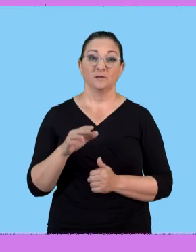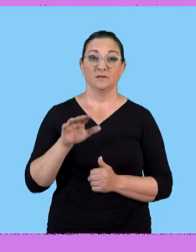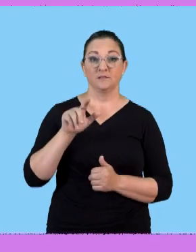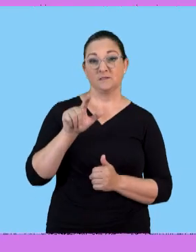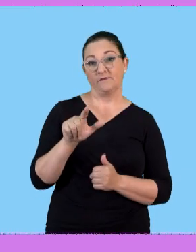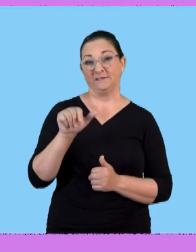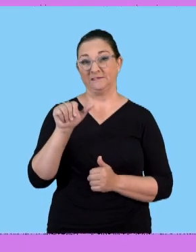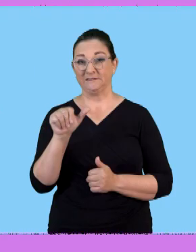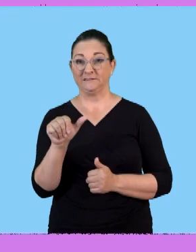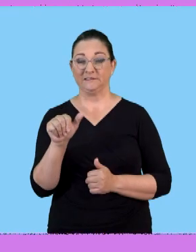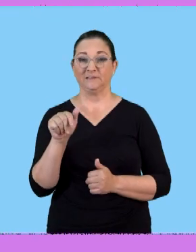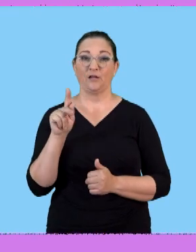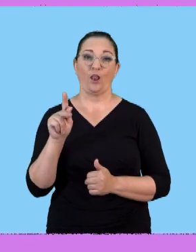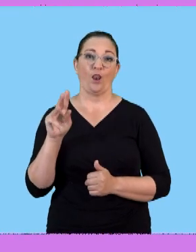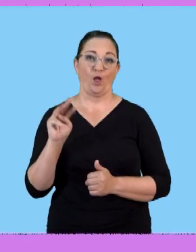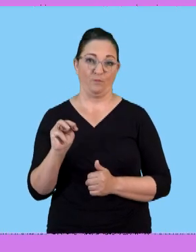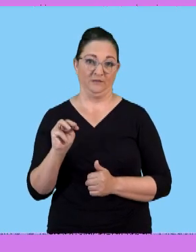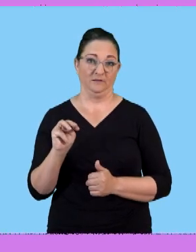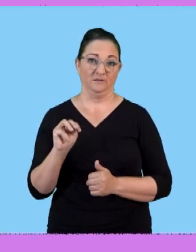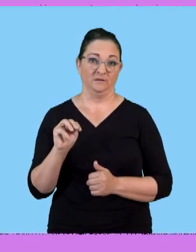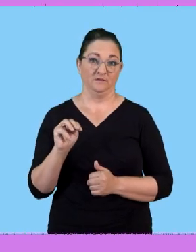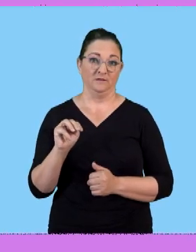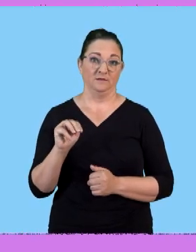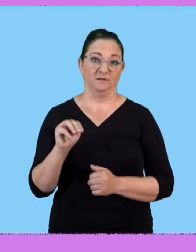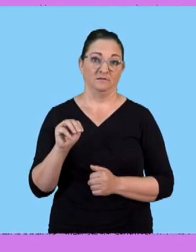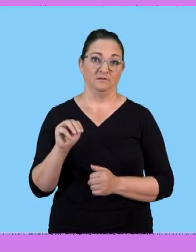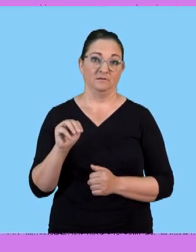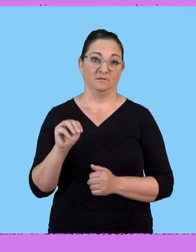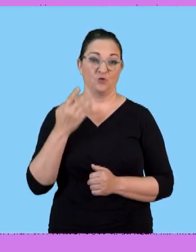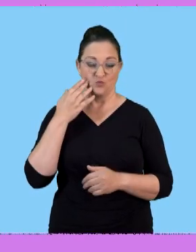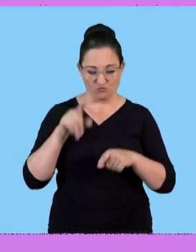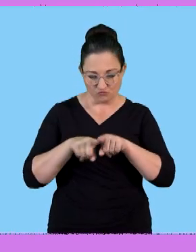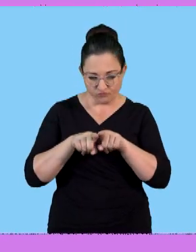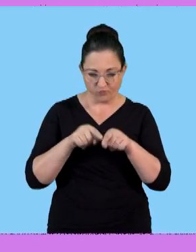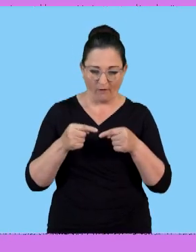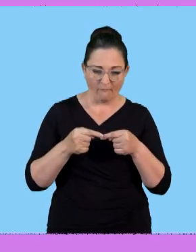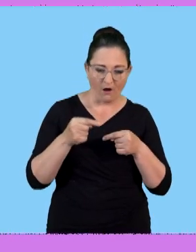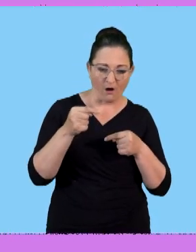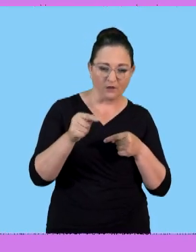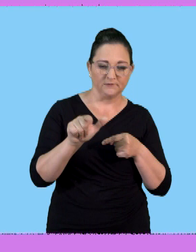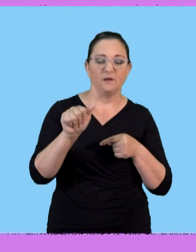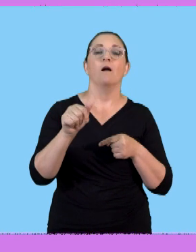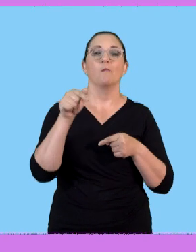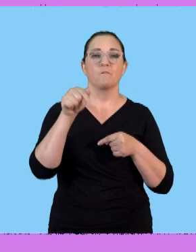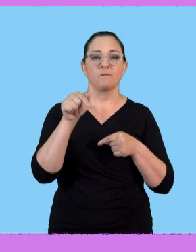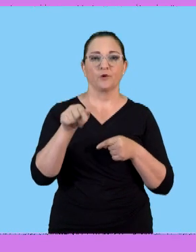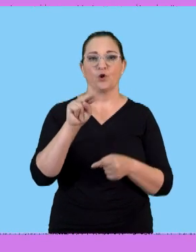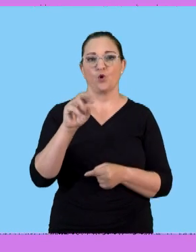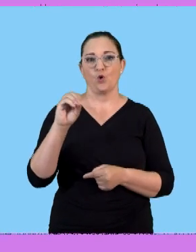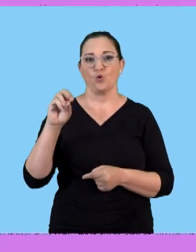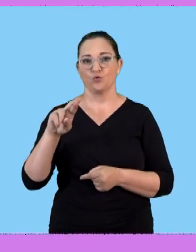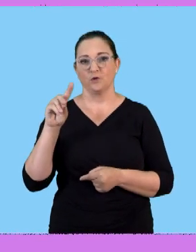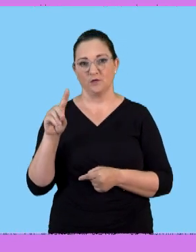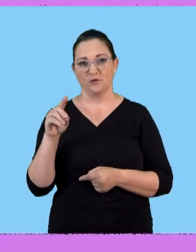or 76 kilometers into this race, right? So at Noordhoek,